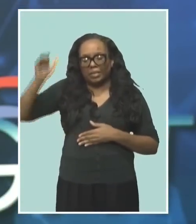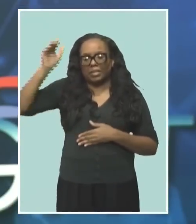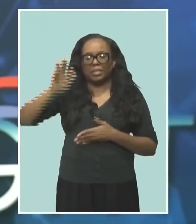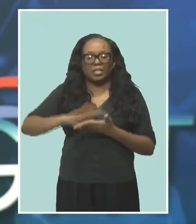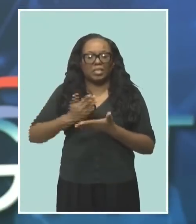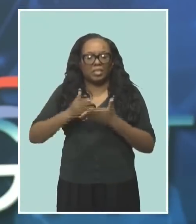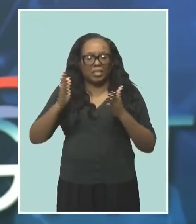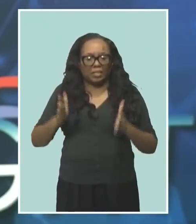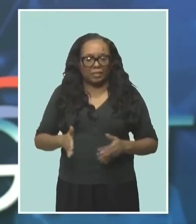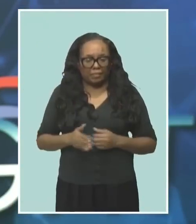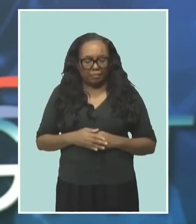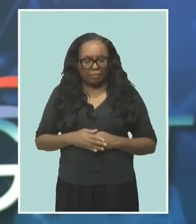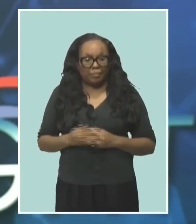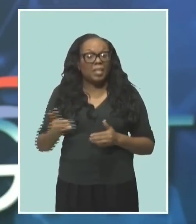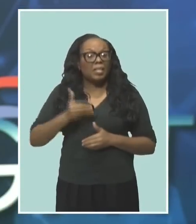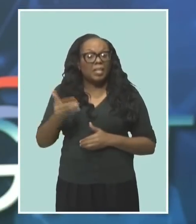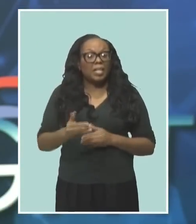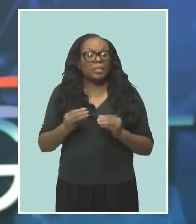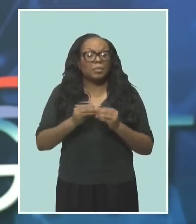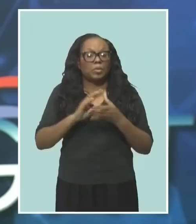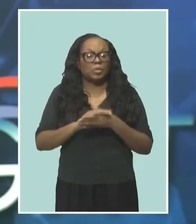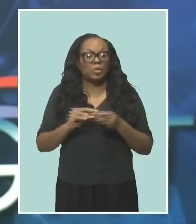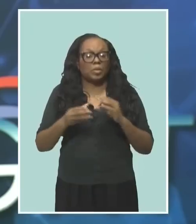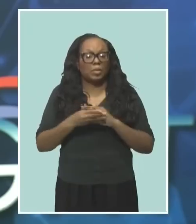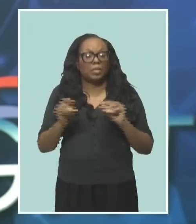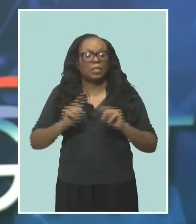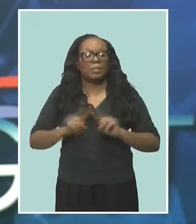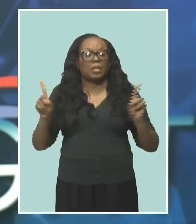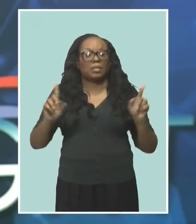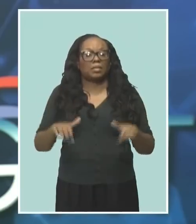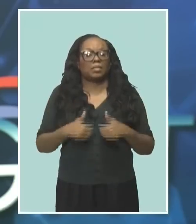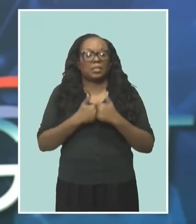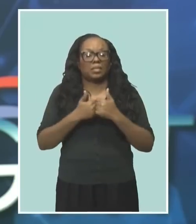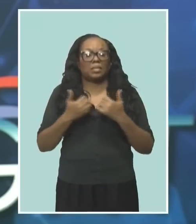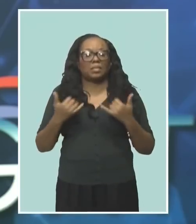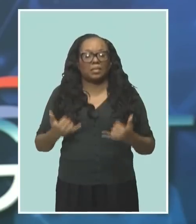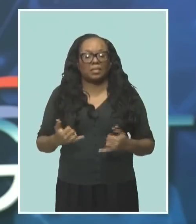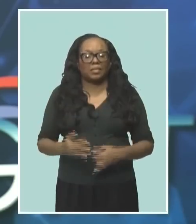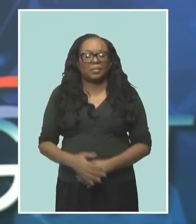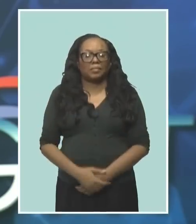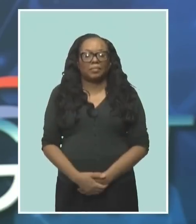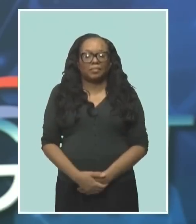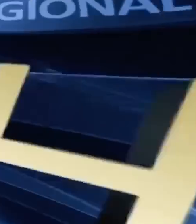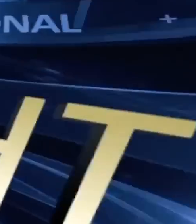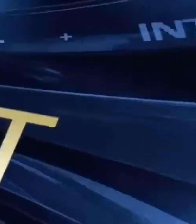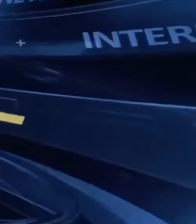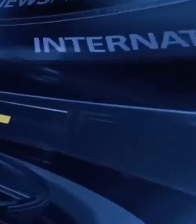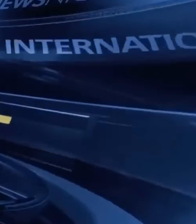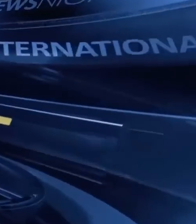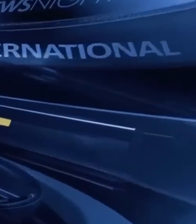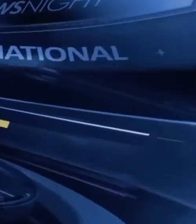a suggestion the Barbados Cadet Corps can be used to help address challenges with young people.